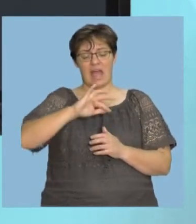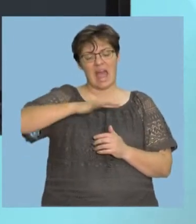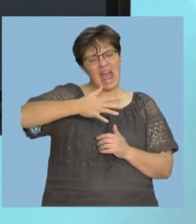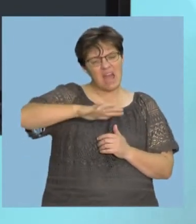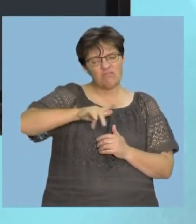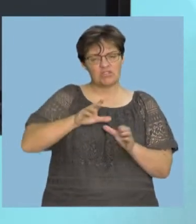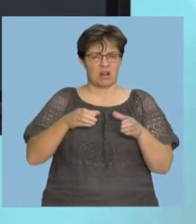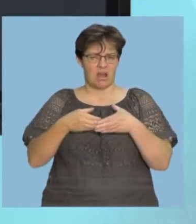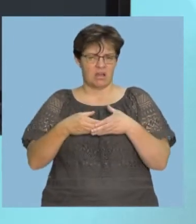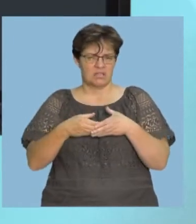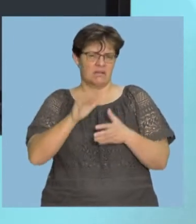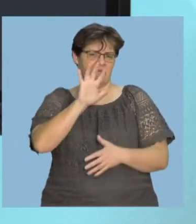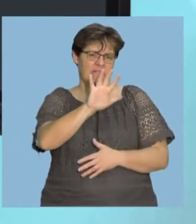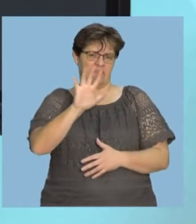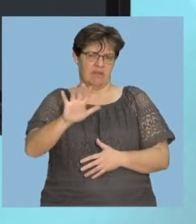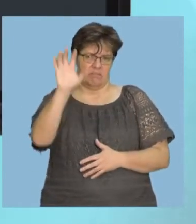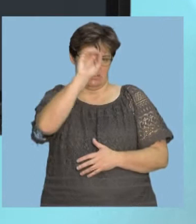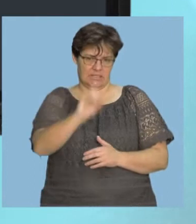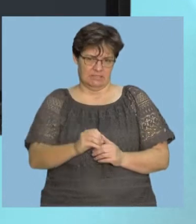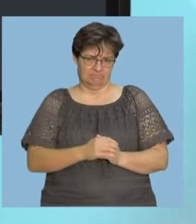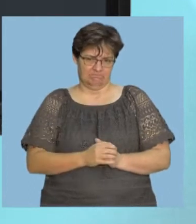for the class is 55%.